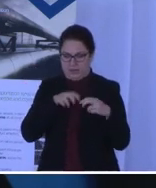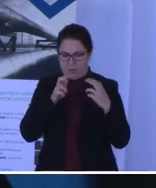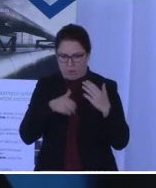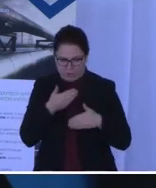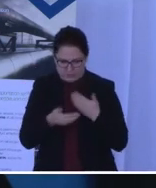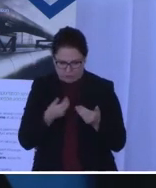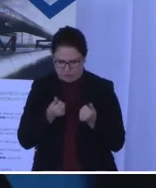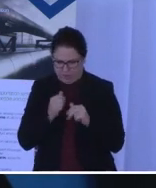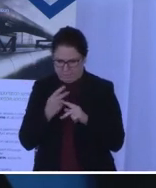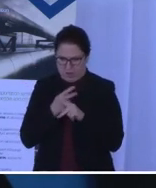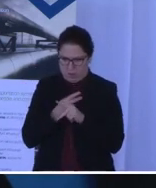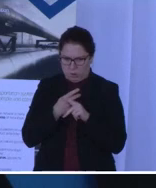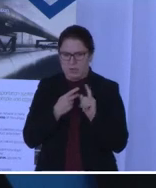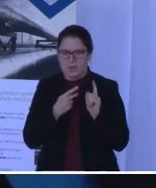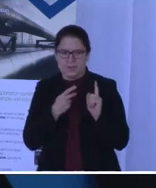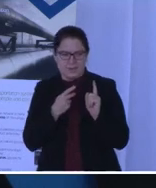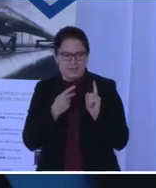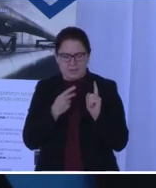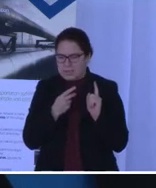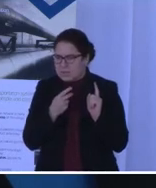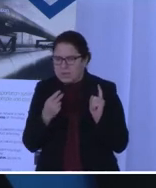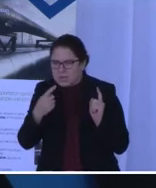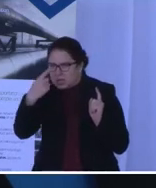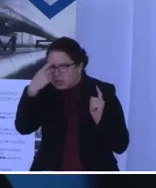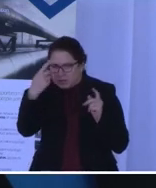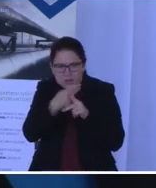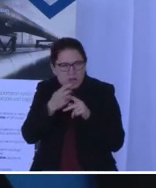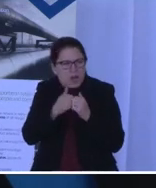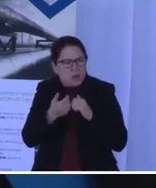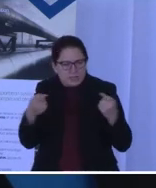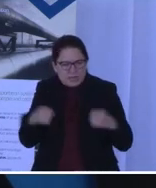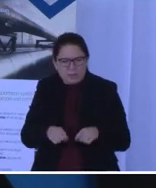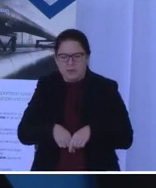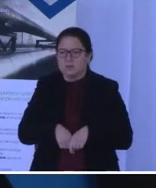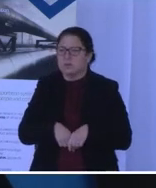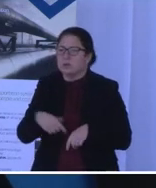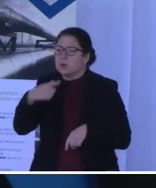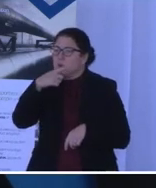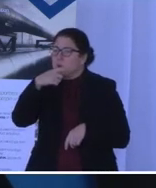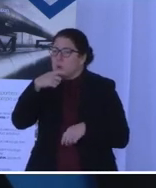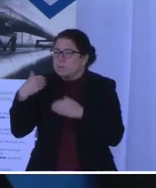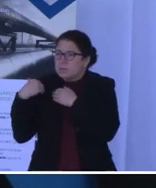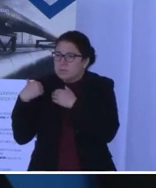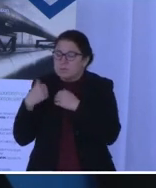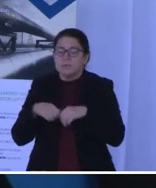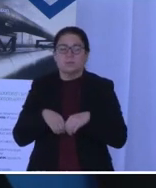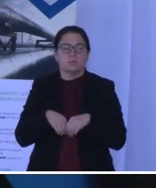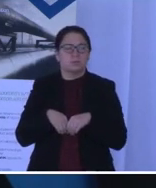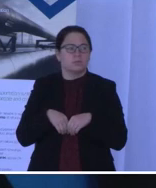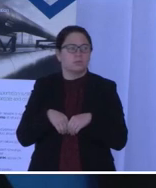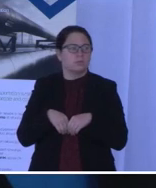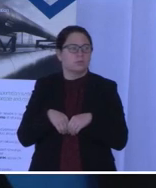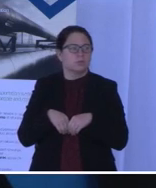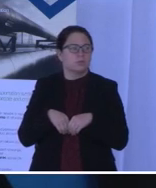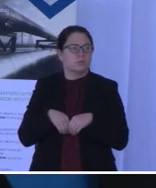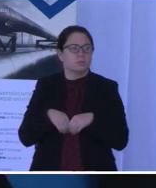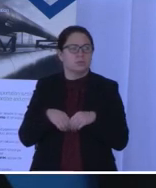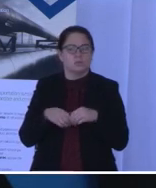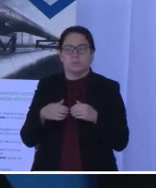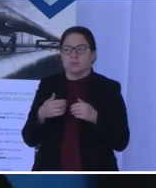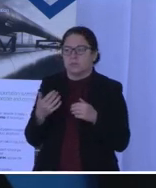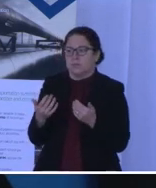to put together how had this happened, who had done it, and most important, how to prevent more from